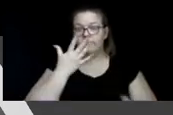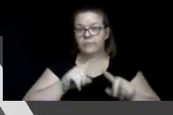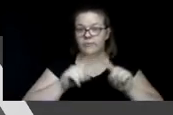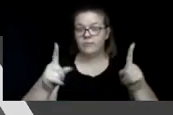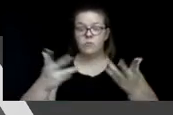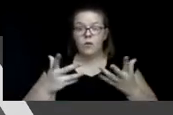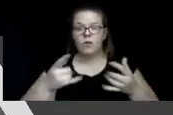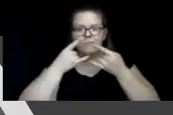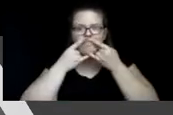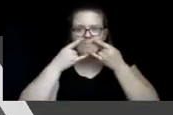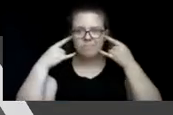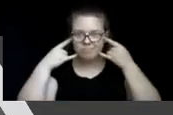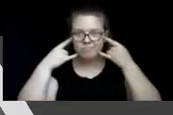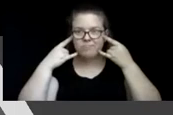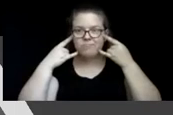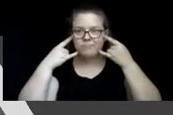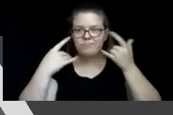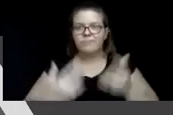on now.